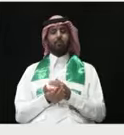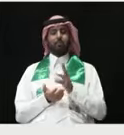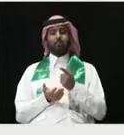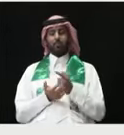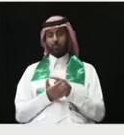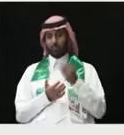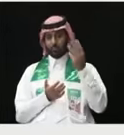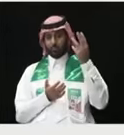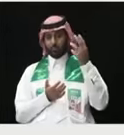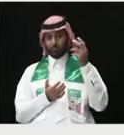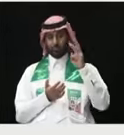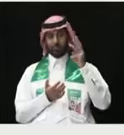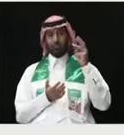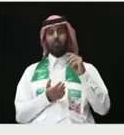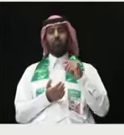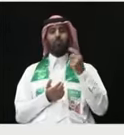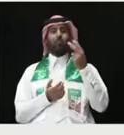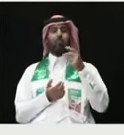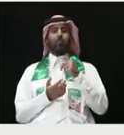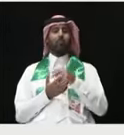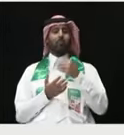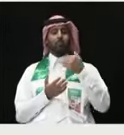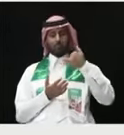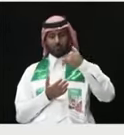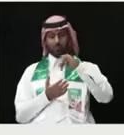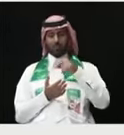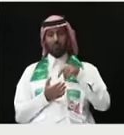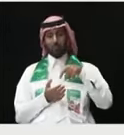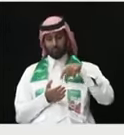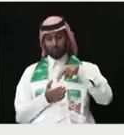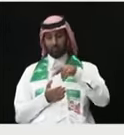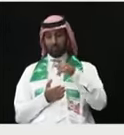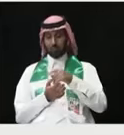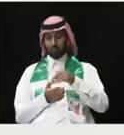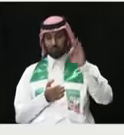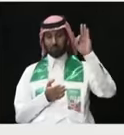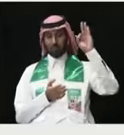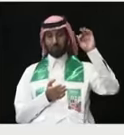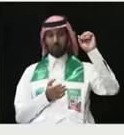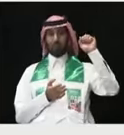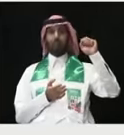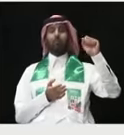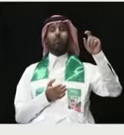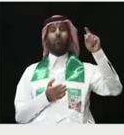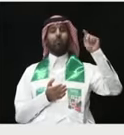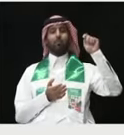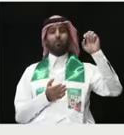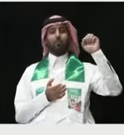2. Fatima going home, see her friend Nawal.